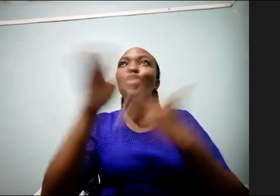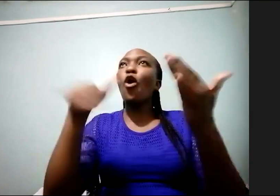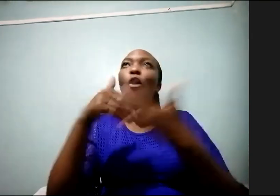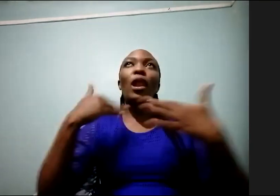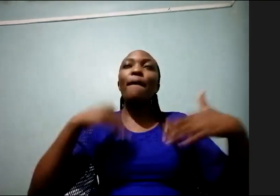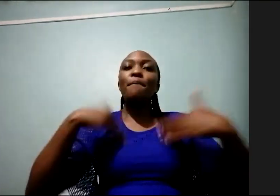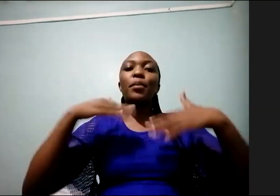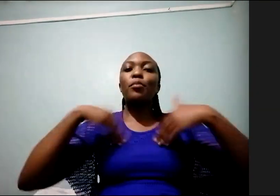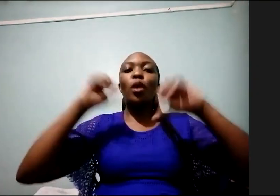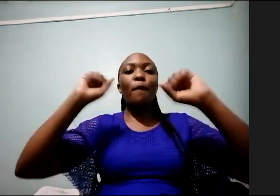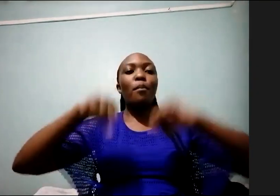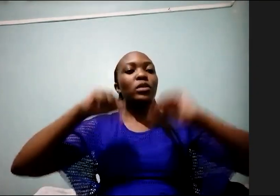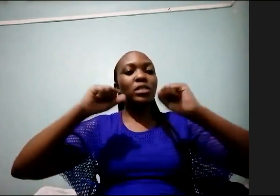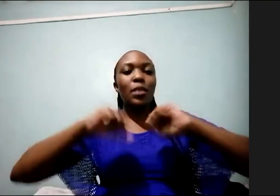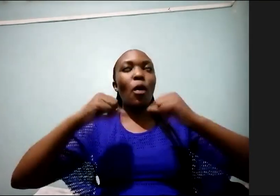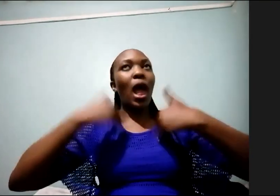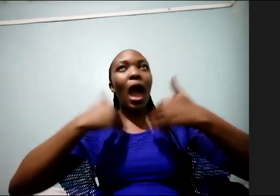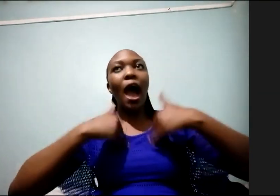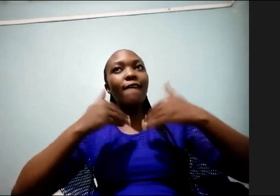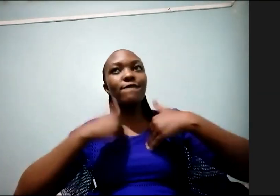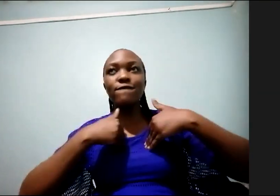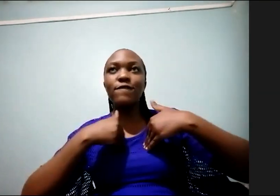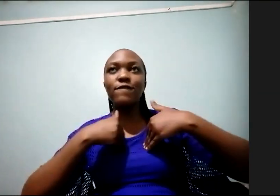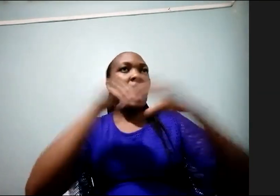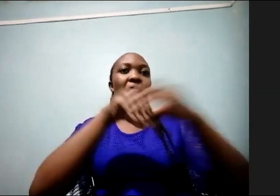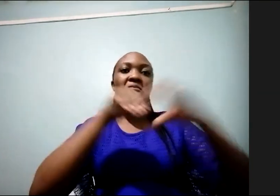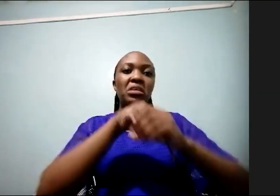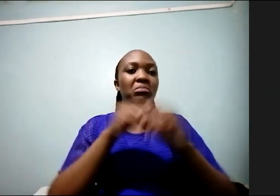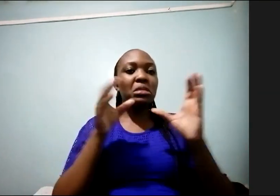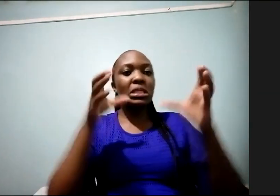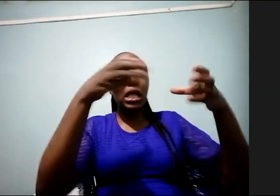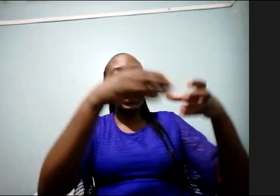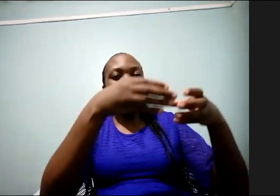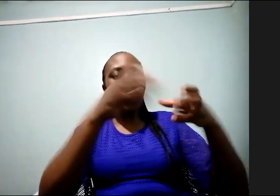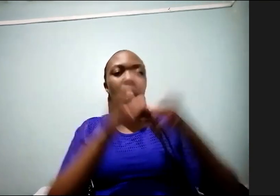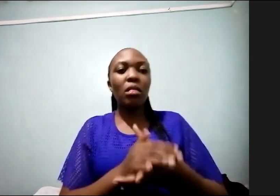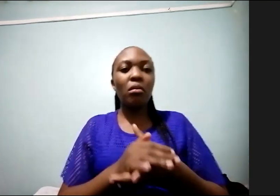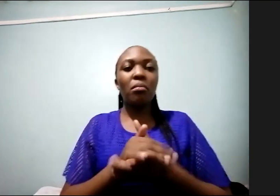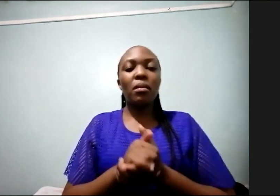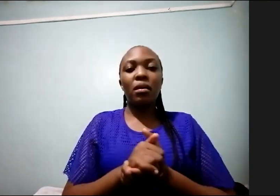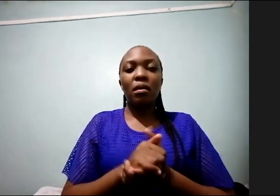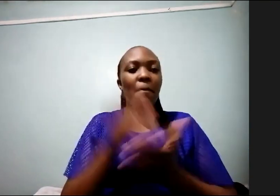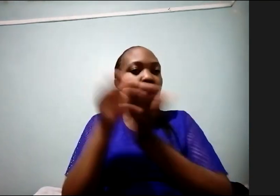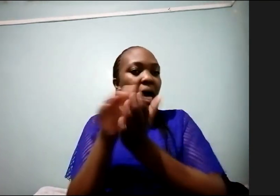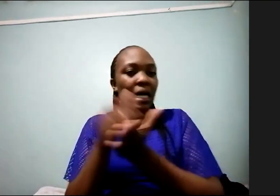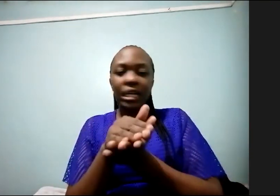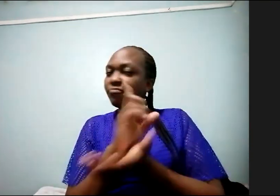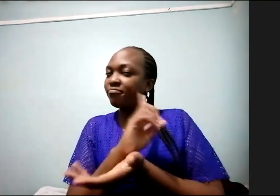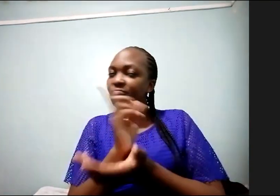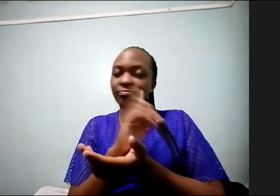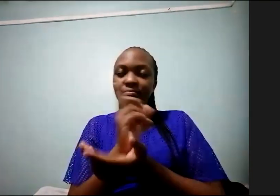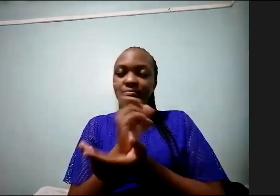into investment clubs or going into some money market funds or into some banking. What works for you,